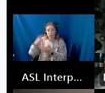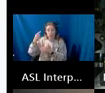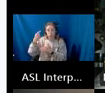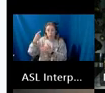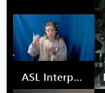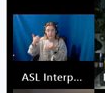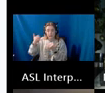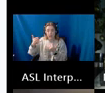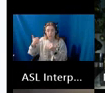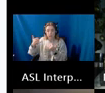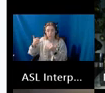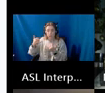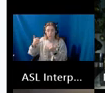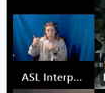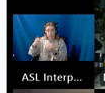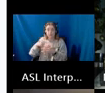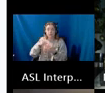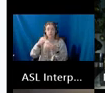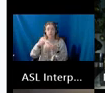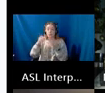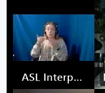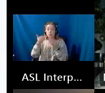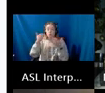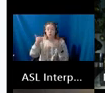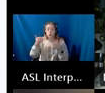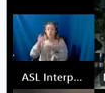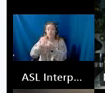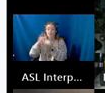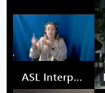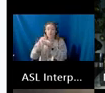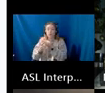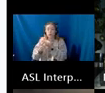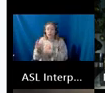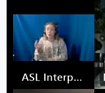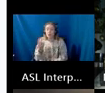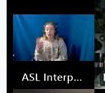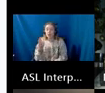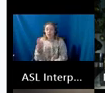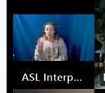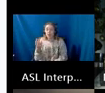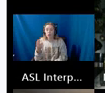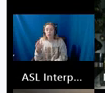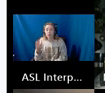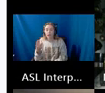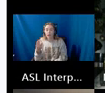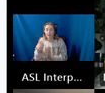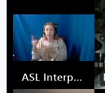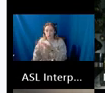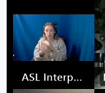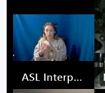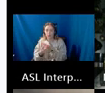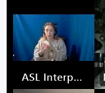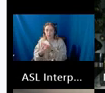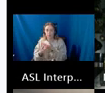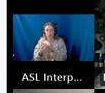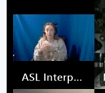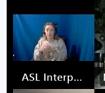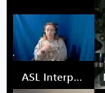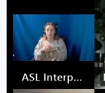Okay, the proposal is due next Thursday. Next Thursday. So I moved up our